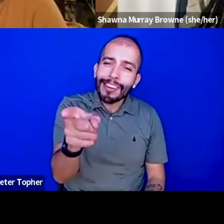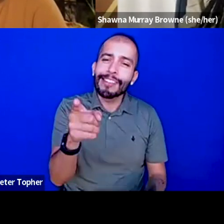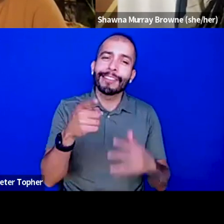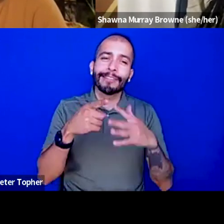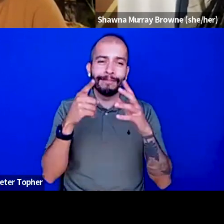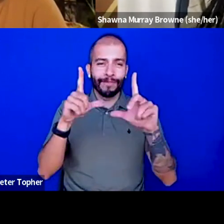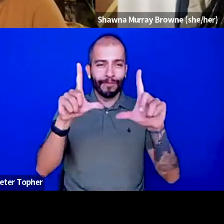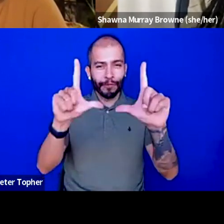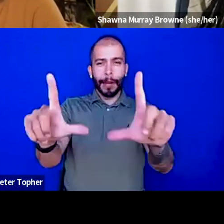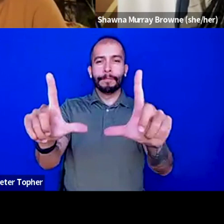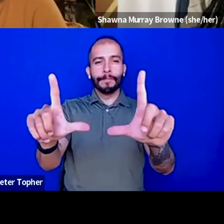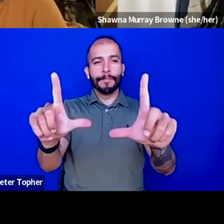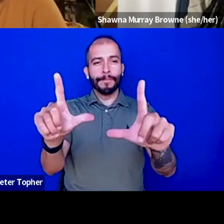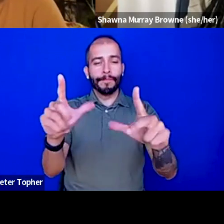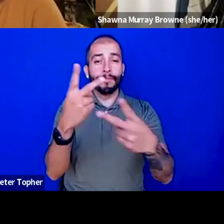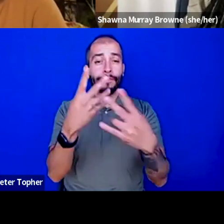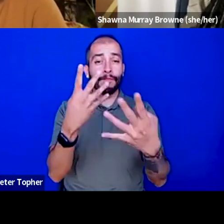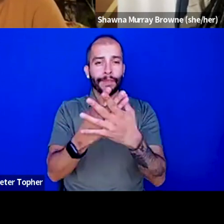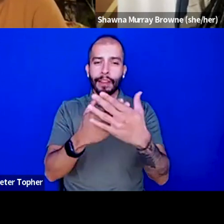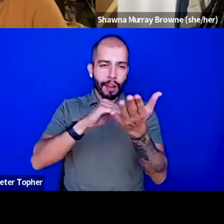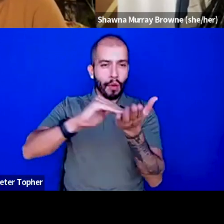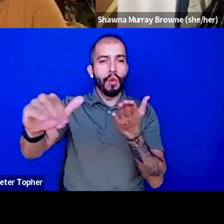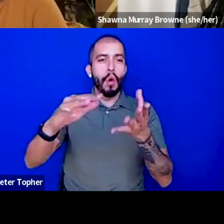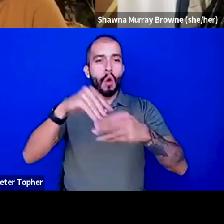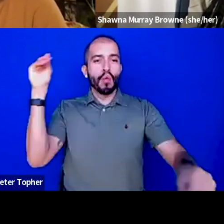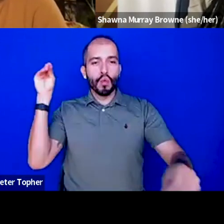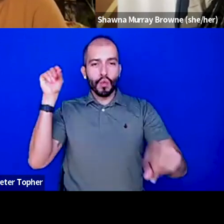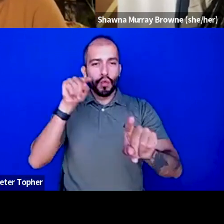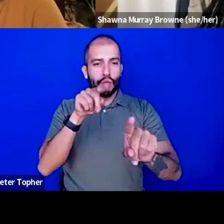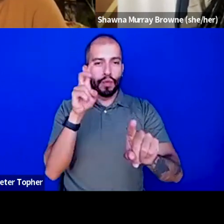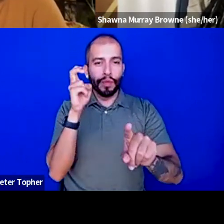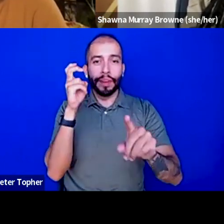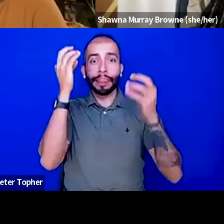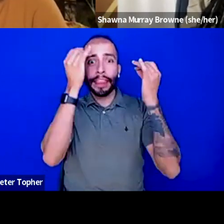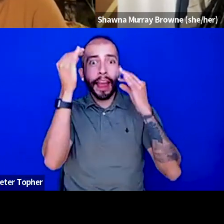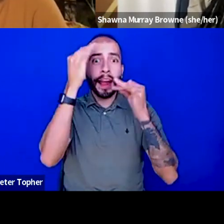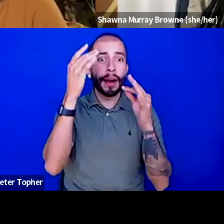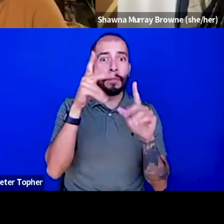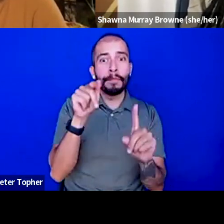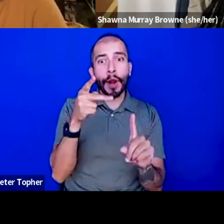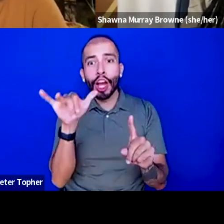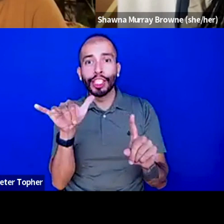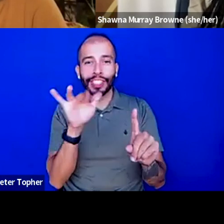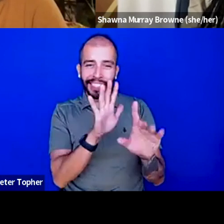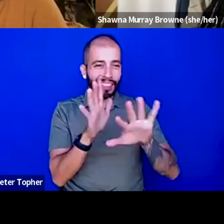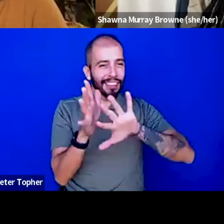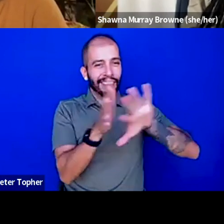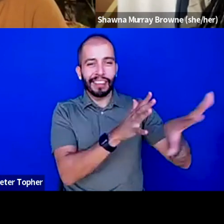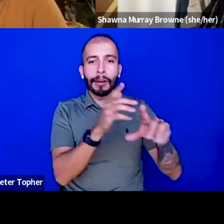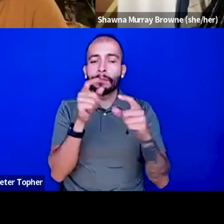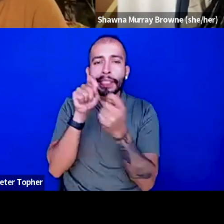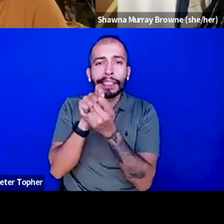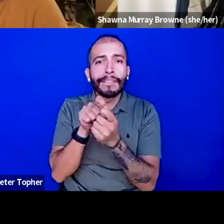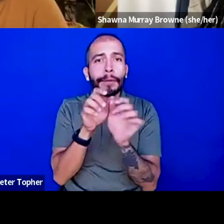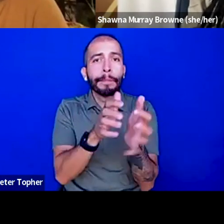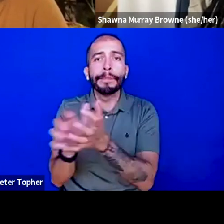prescribed pathology for particular kinds of people, Black people, queer people, trans people, working class people, so